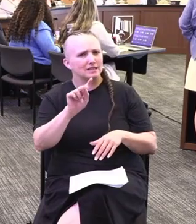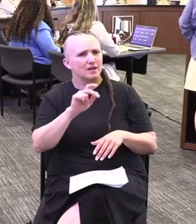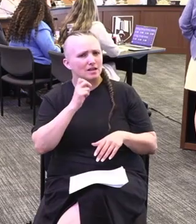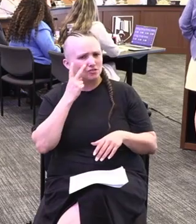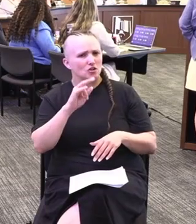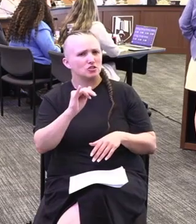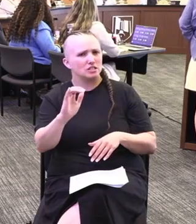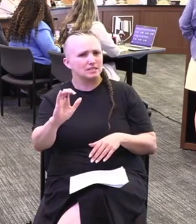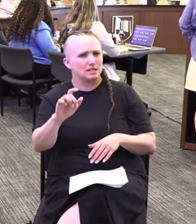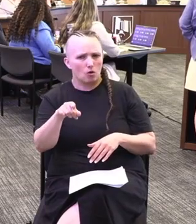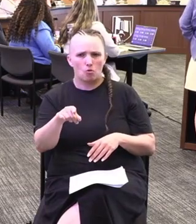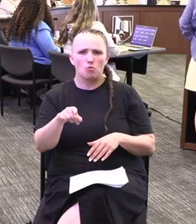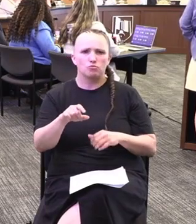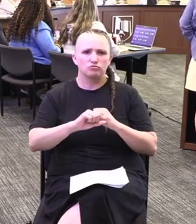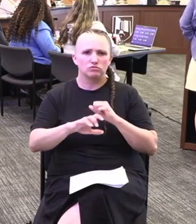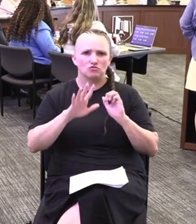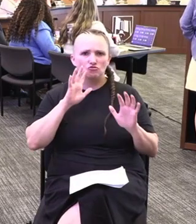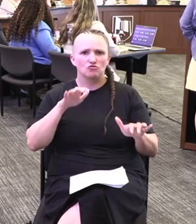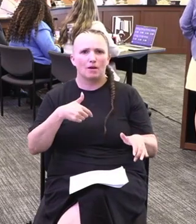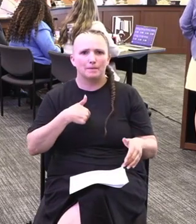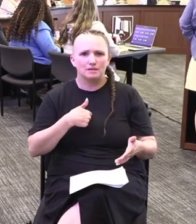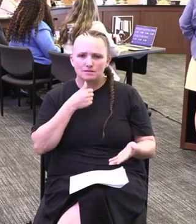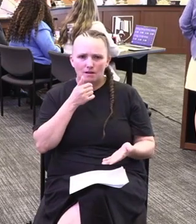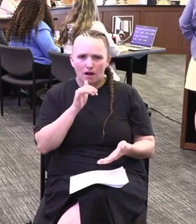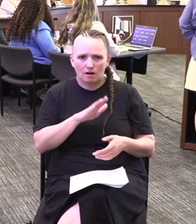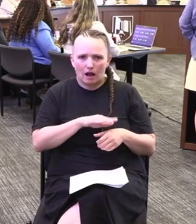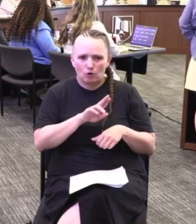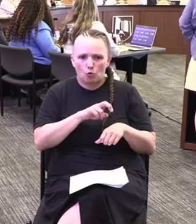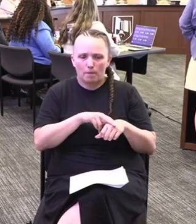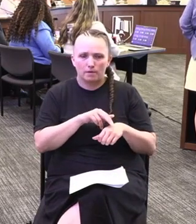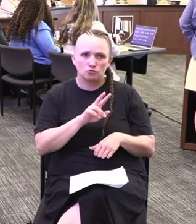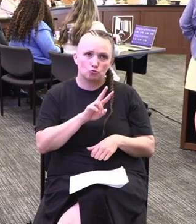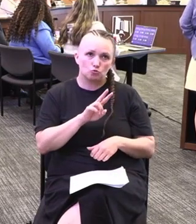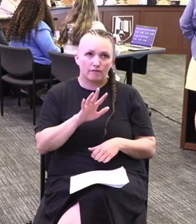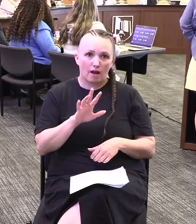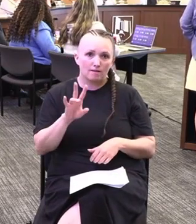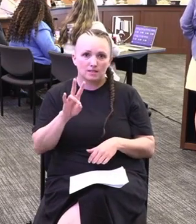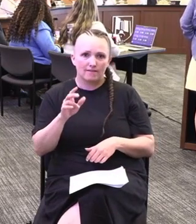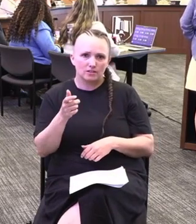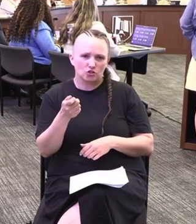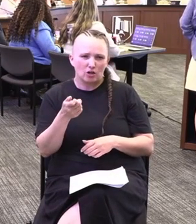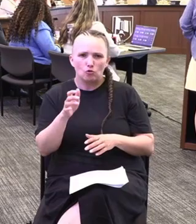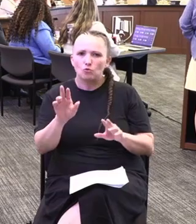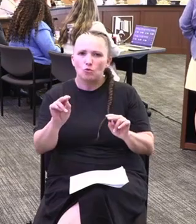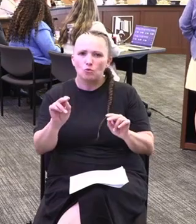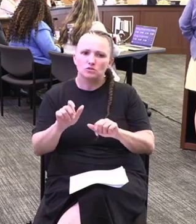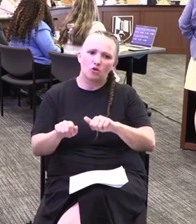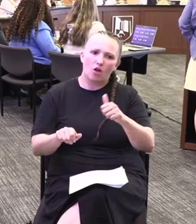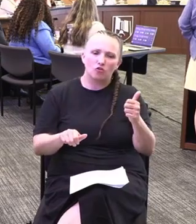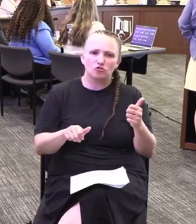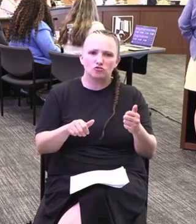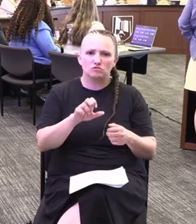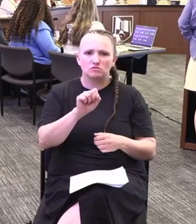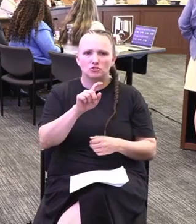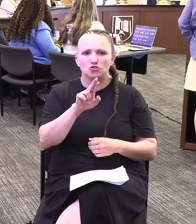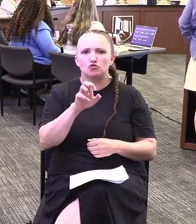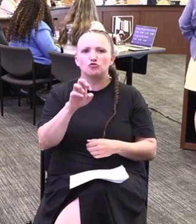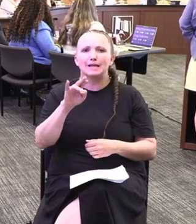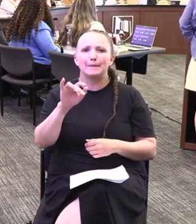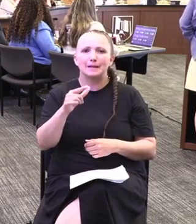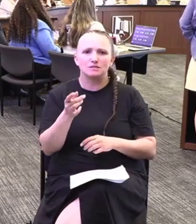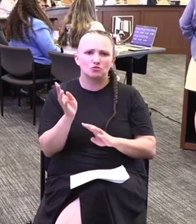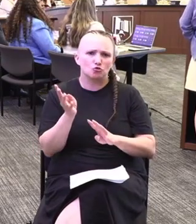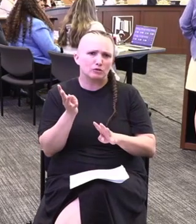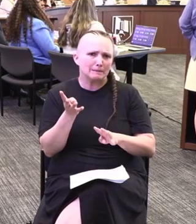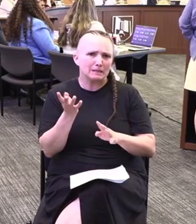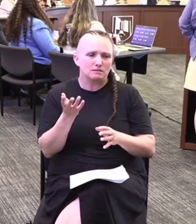okay. Mhm. I was shocked. And it Yeah. wasn't on a normal, 257, whatever the Yeah. ones. It's on the different streaming ones. Yep. So you are doing streaming. Yes, we are